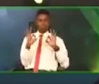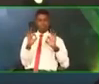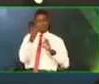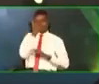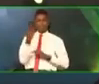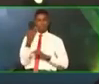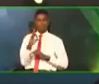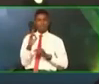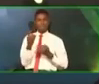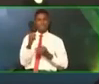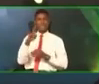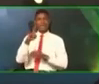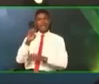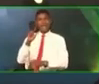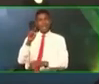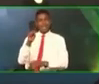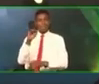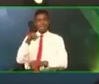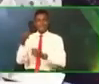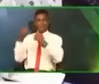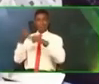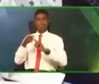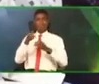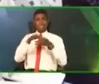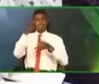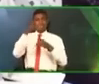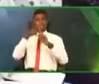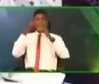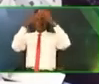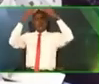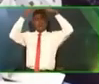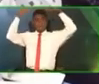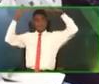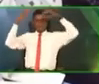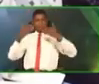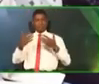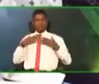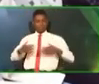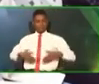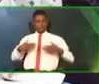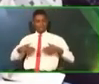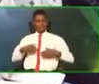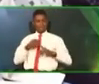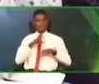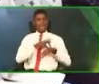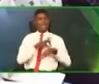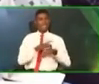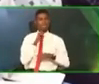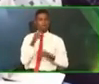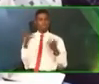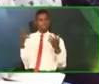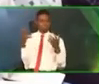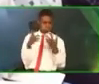from. The spirit is from above. This body was made from the dust. So there is no system of compatibility. Are we